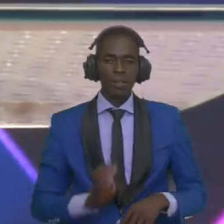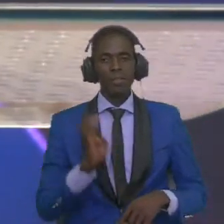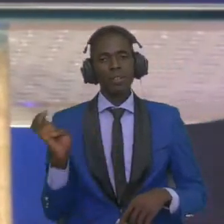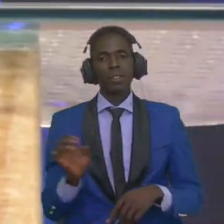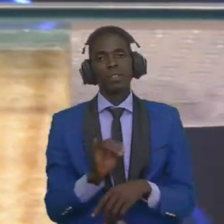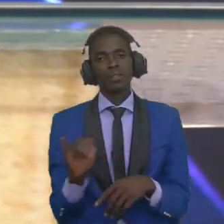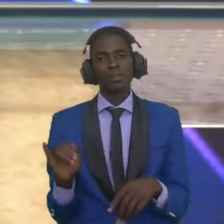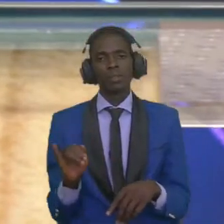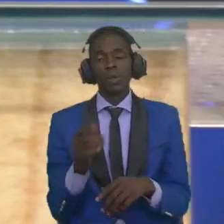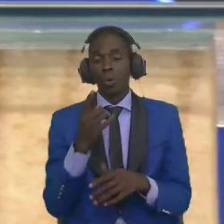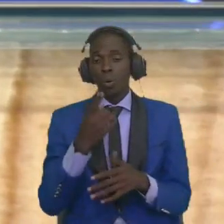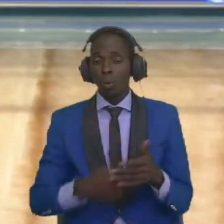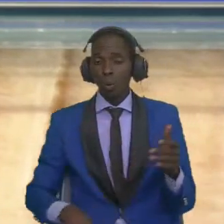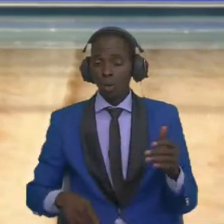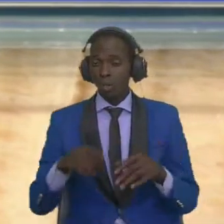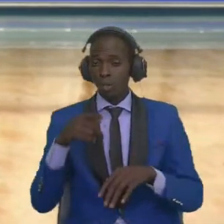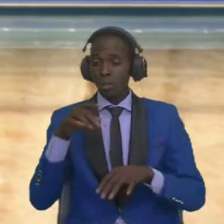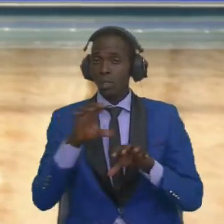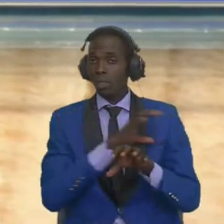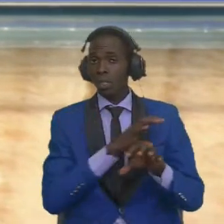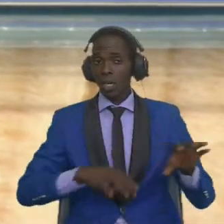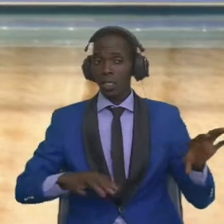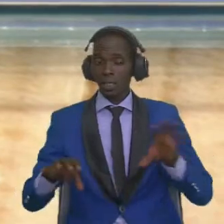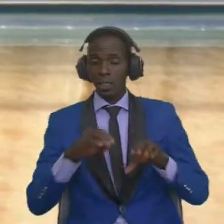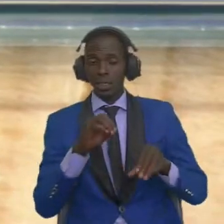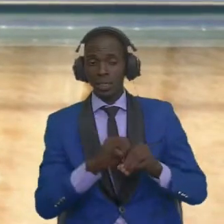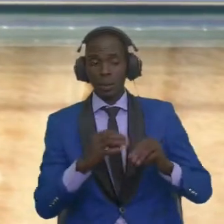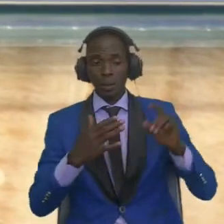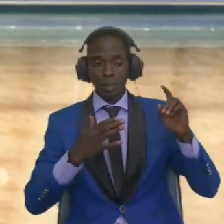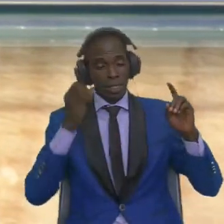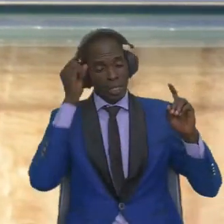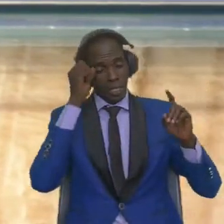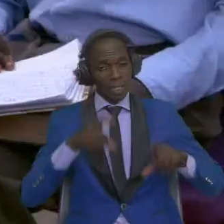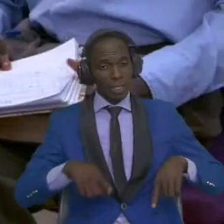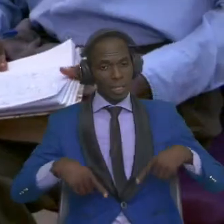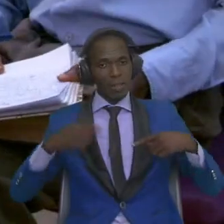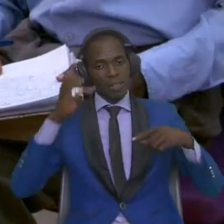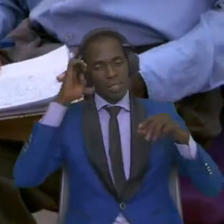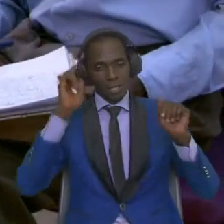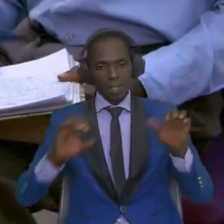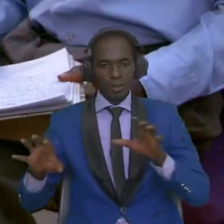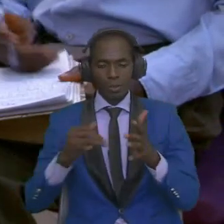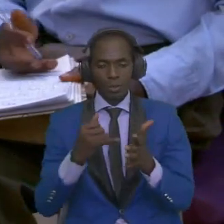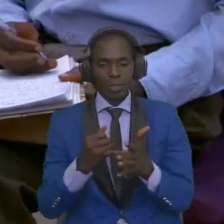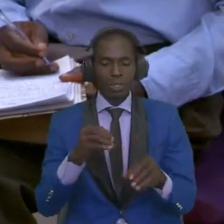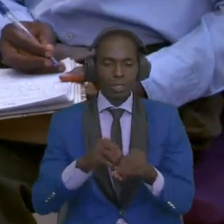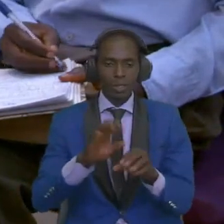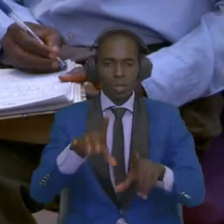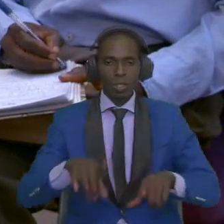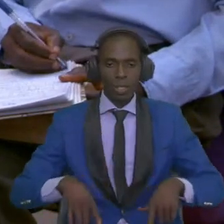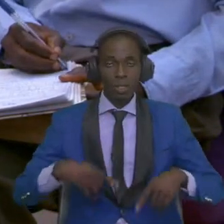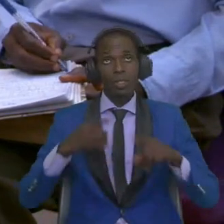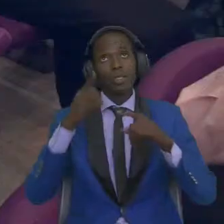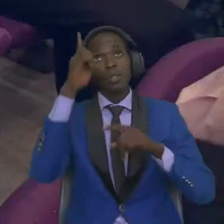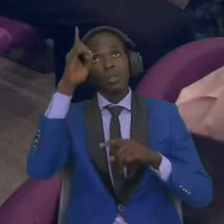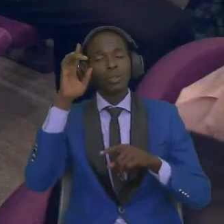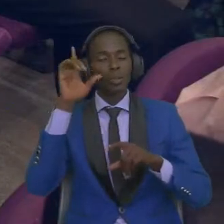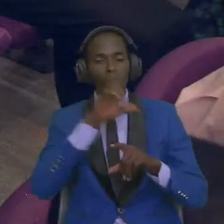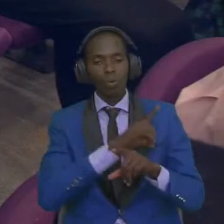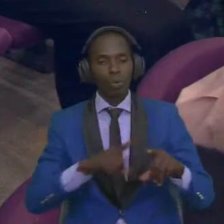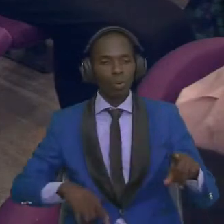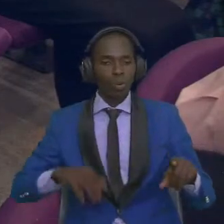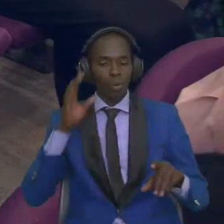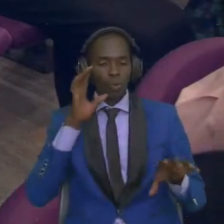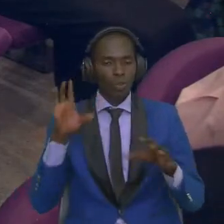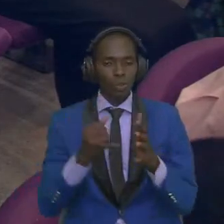saying what he did in my life, that's Paul, he can do in your life. And he will do in your life.